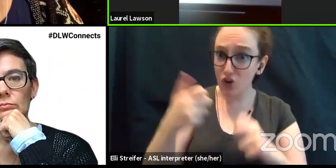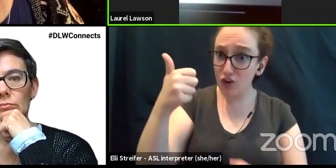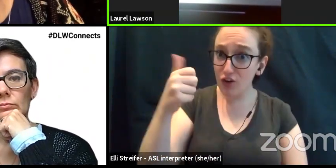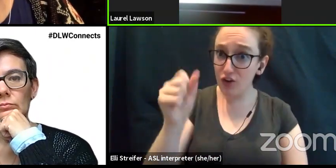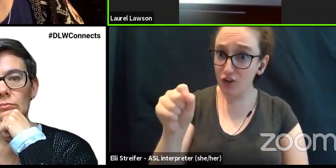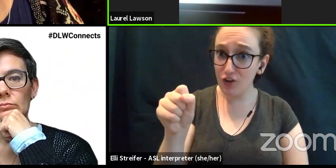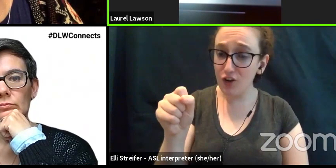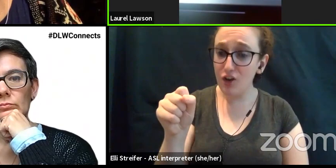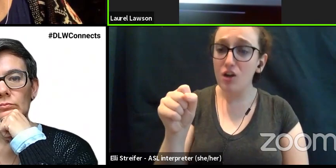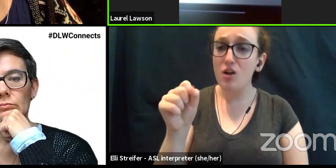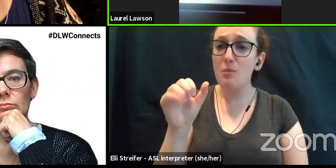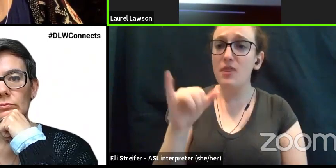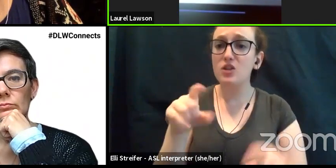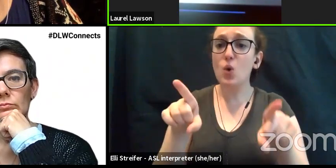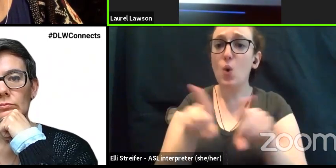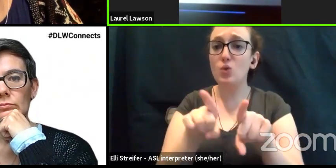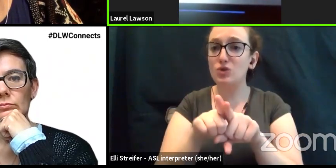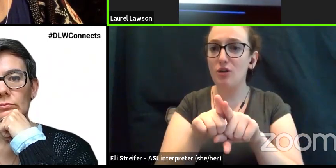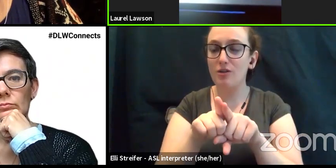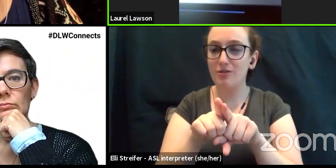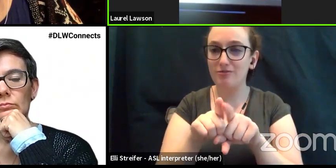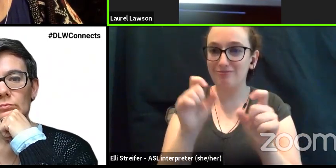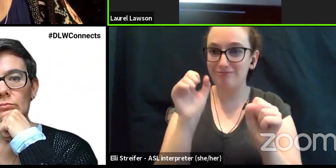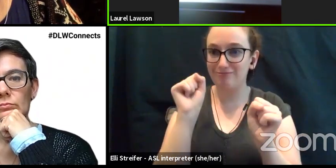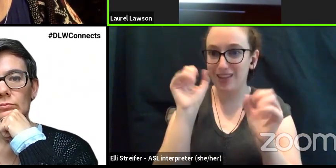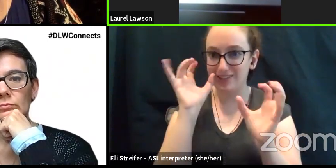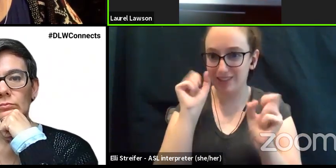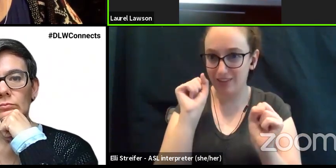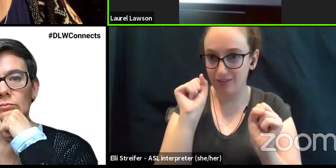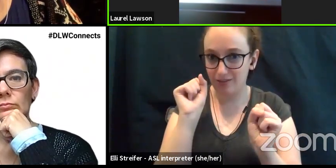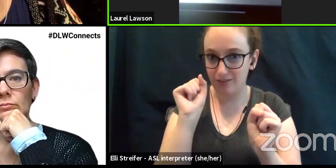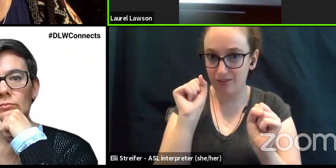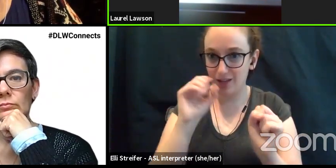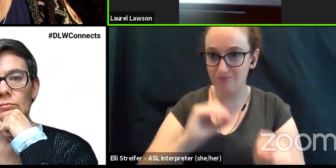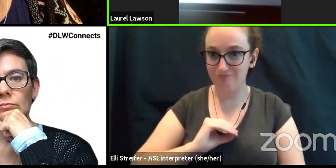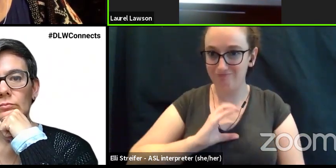be incredibly rewarding.